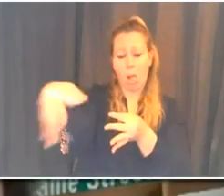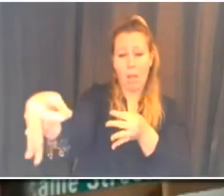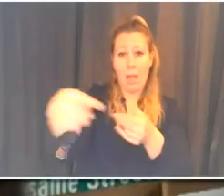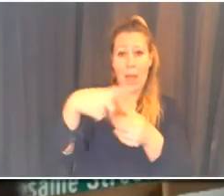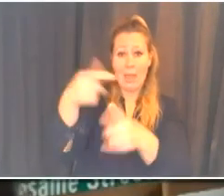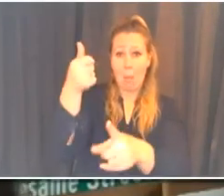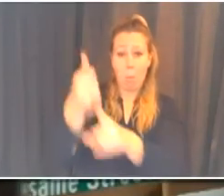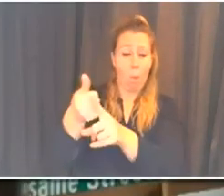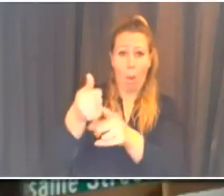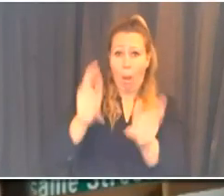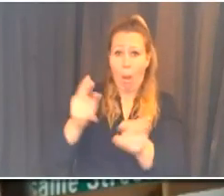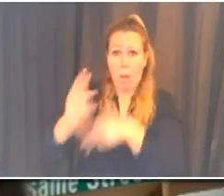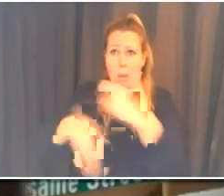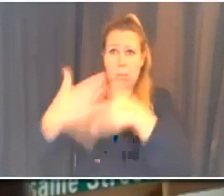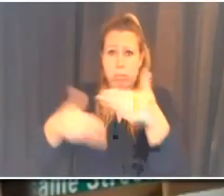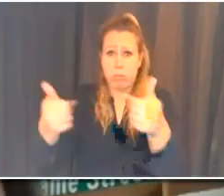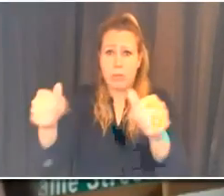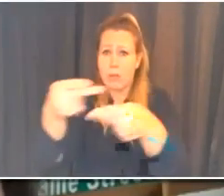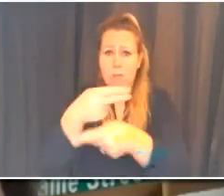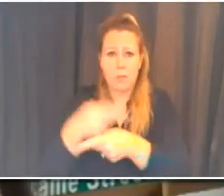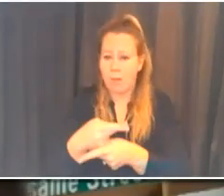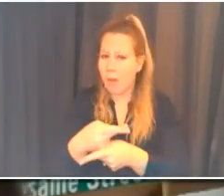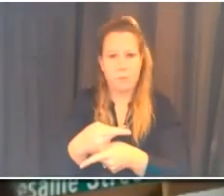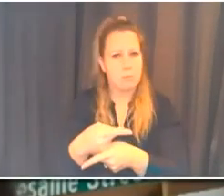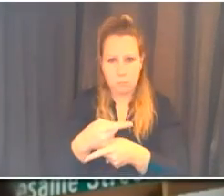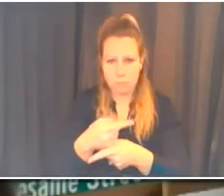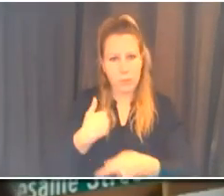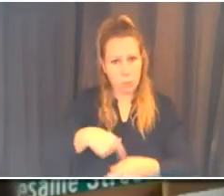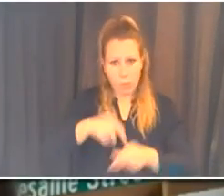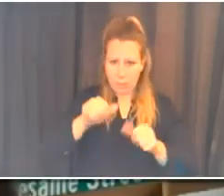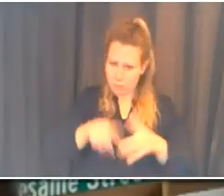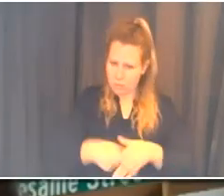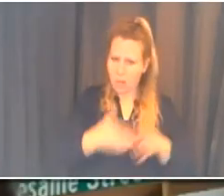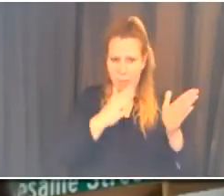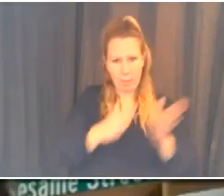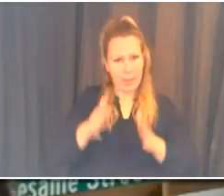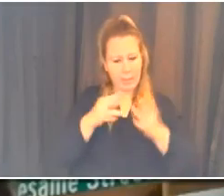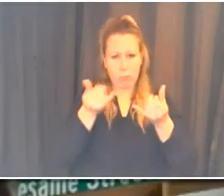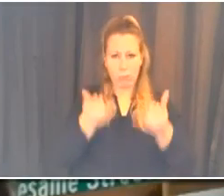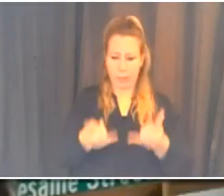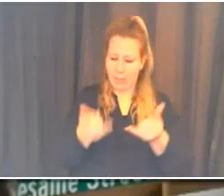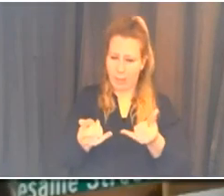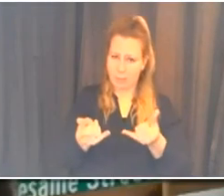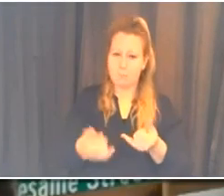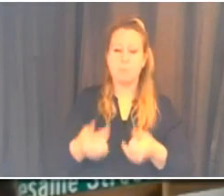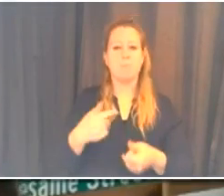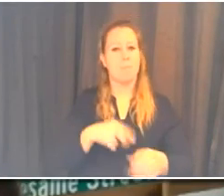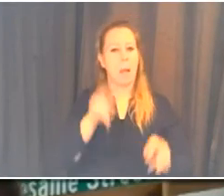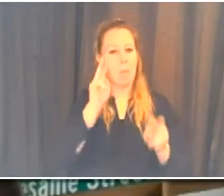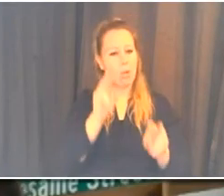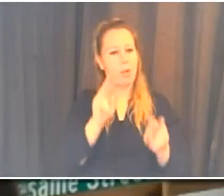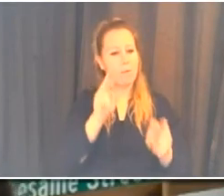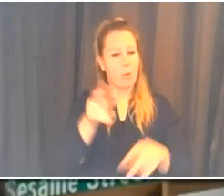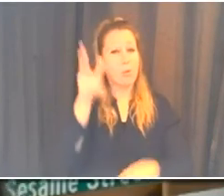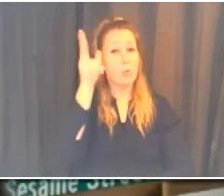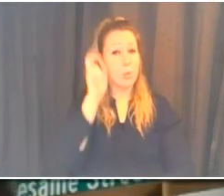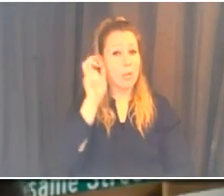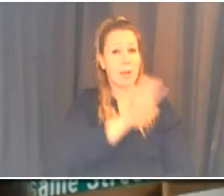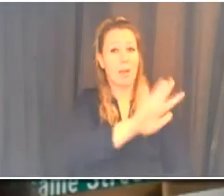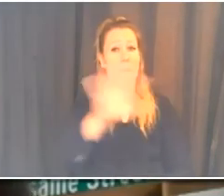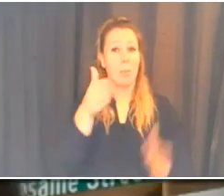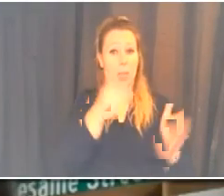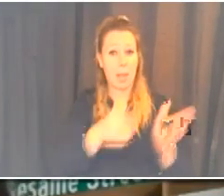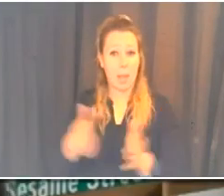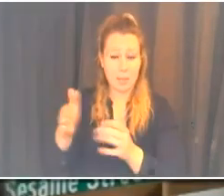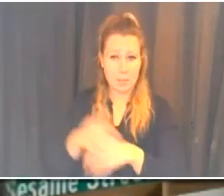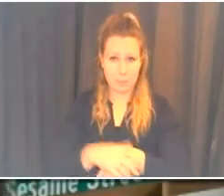Johnson's very good leadership um council members now have social media tools we'll be getting